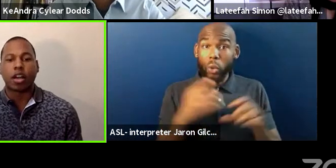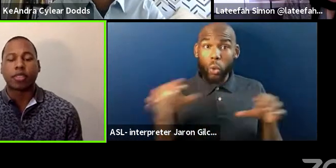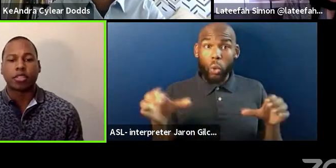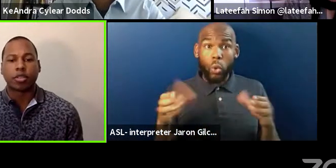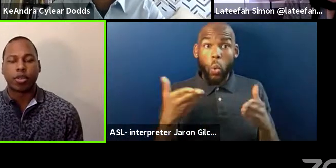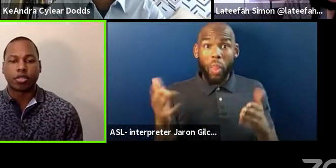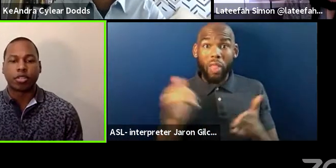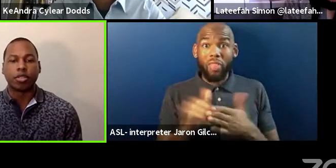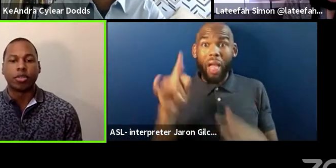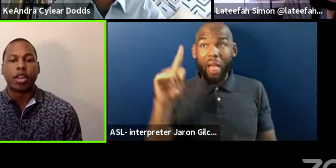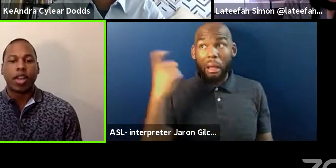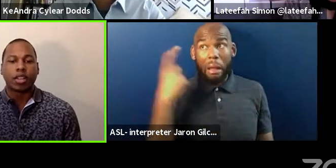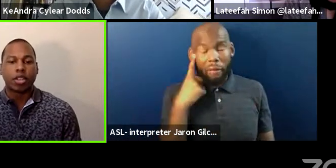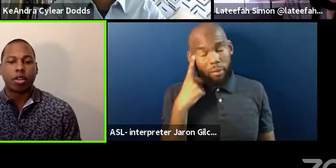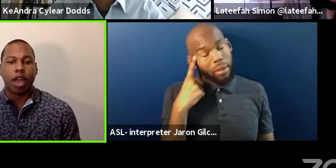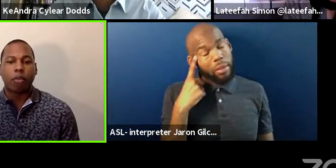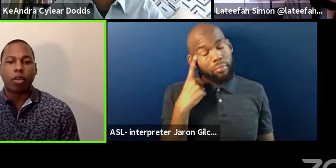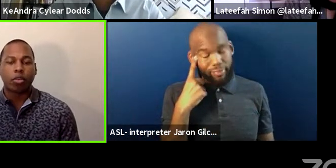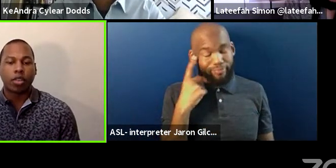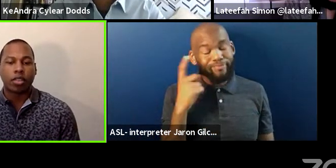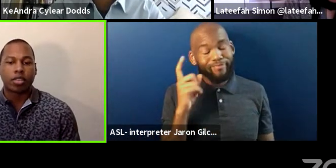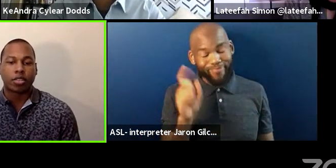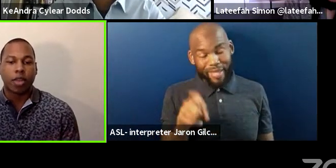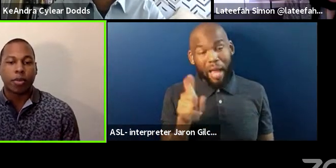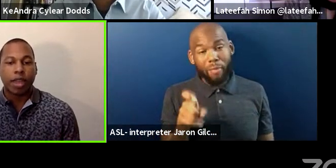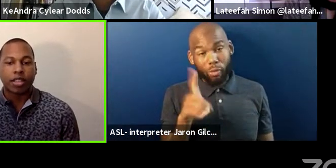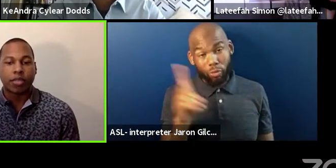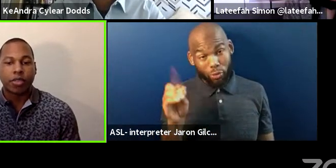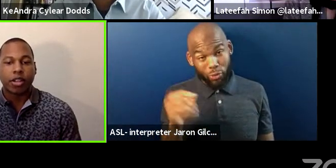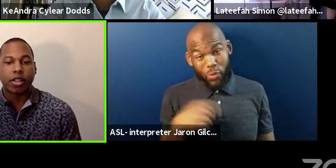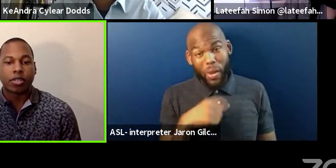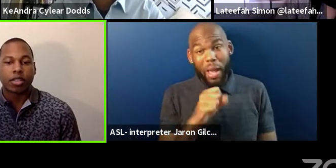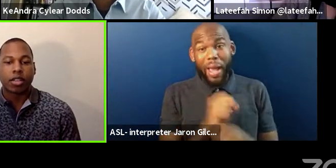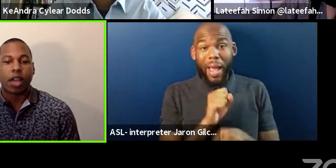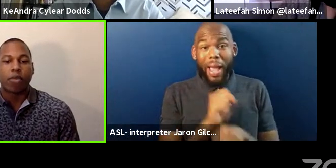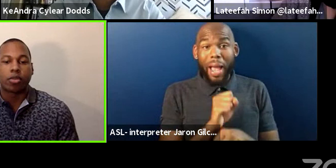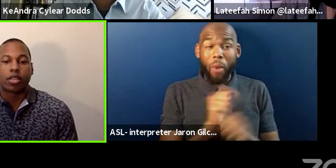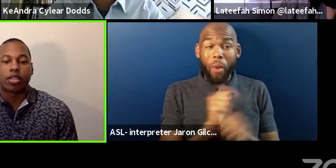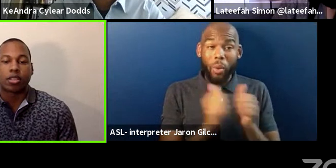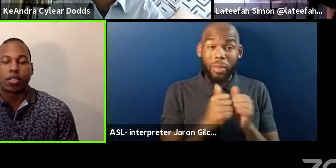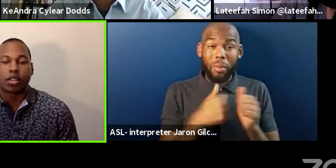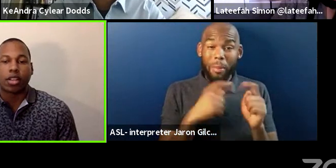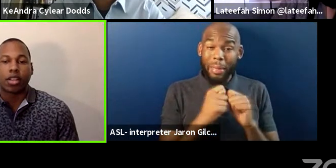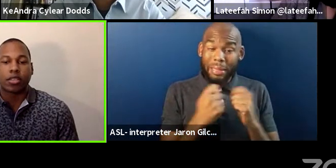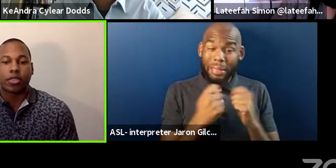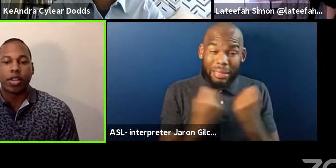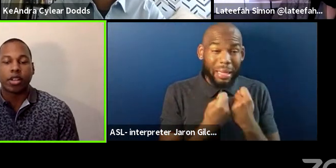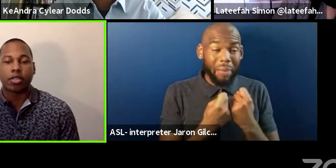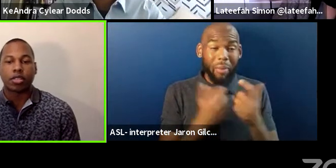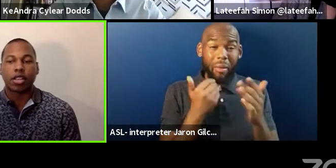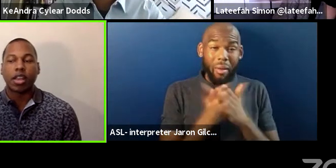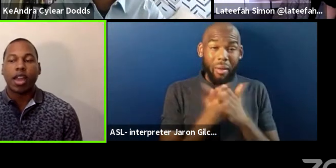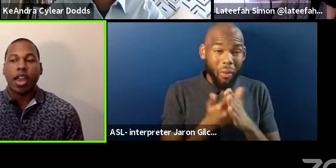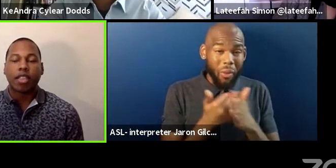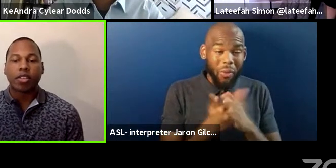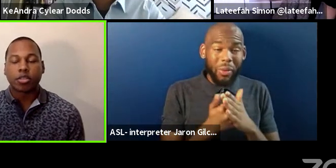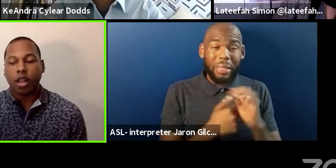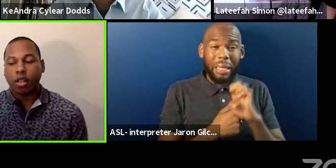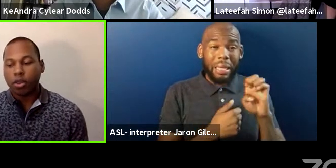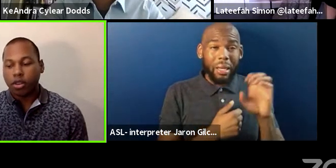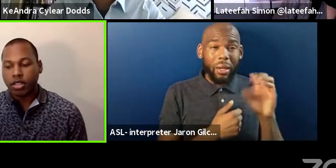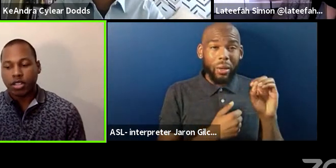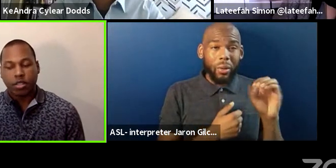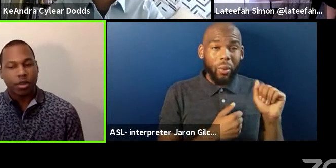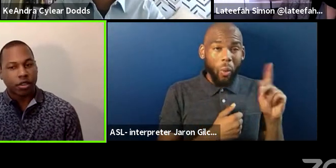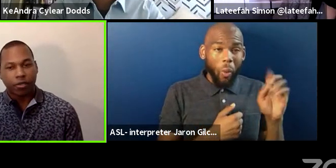government is often supposed to do. And so I work with the Scraper Bike team very closely. I work with East Oakland Collective very closely. And they're